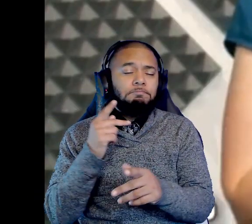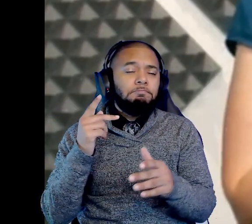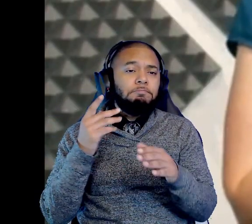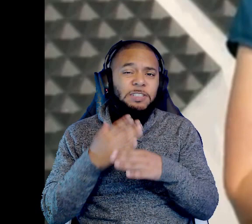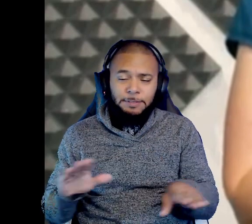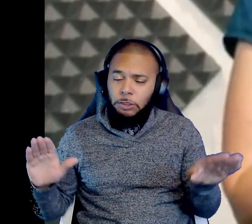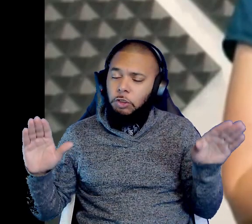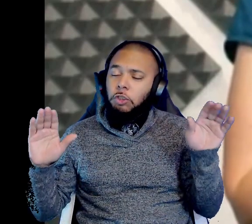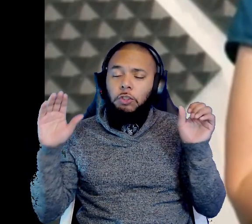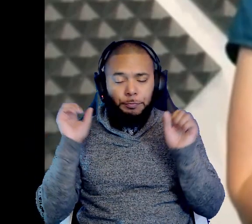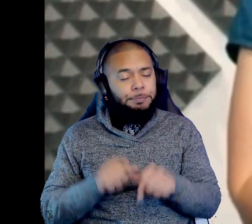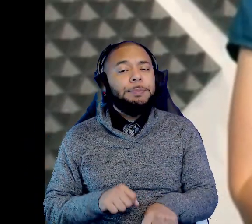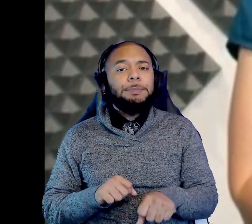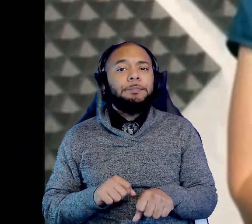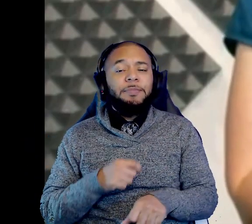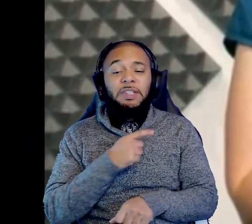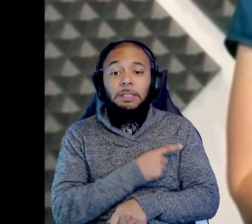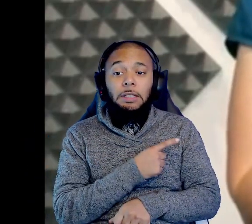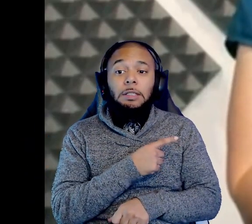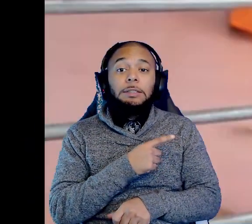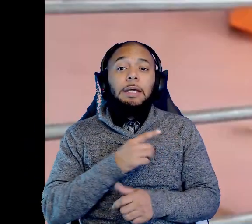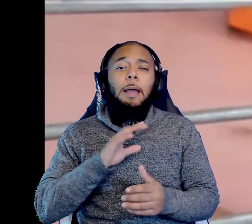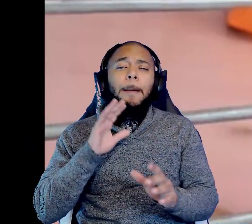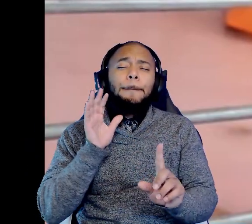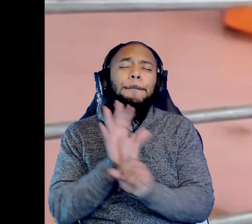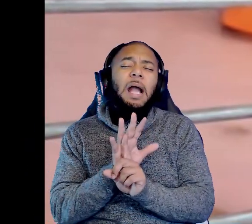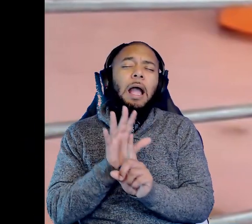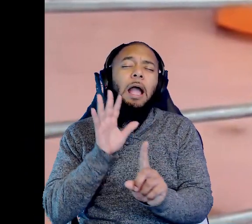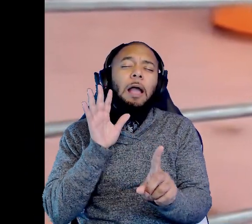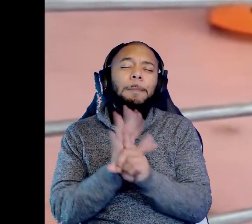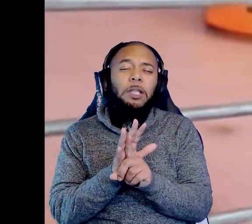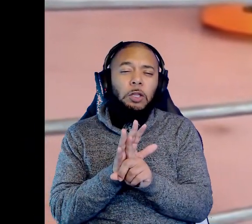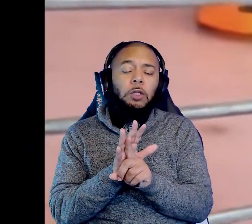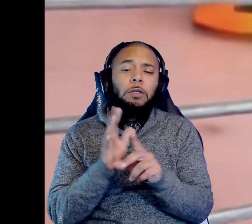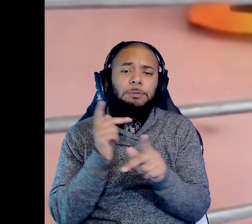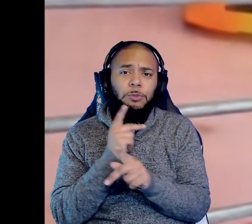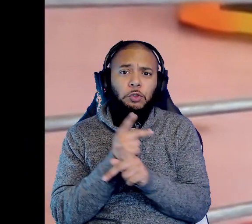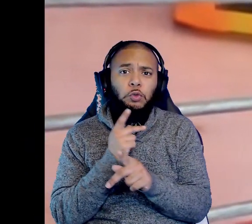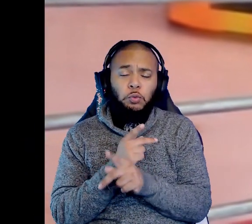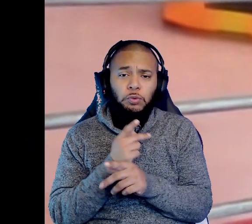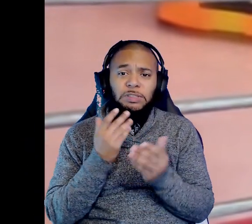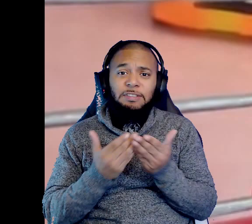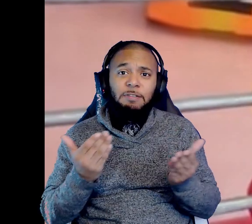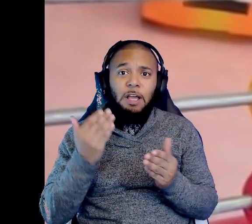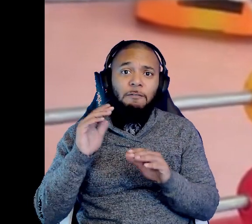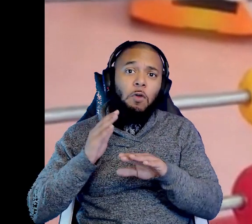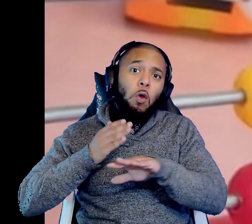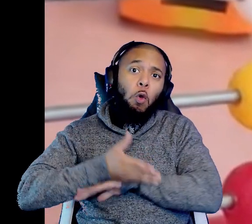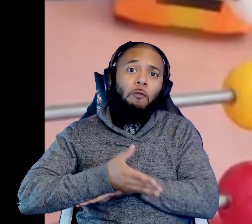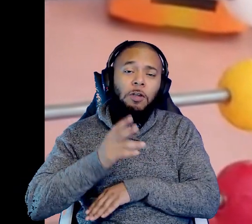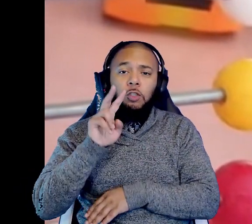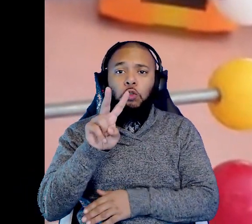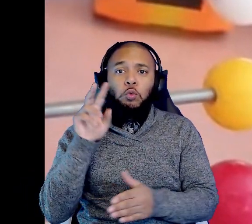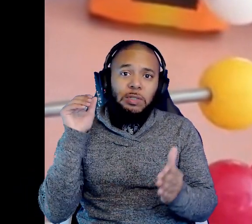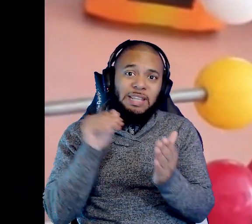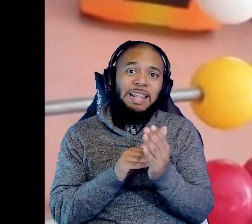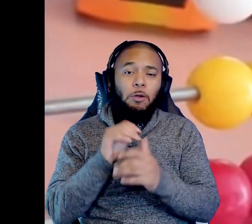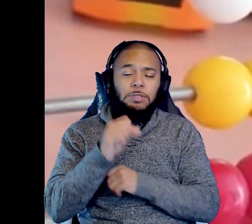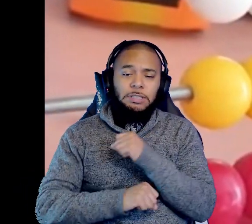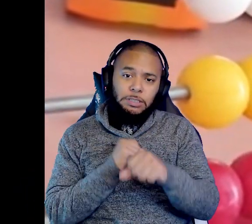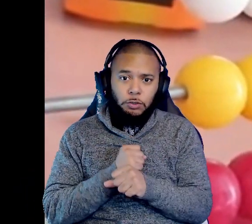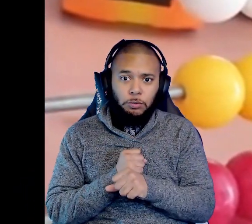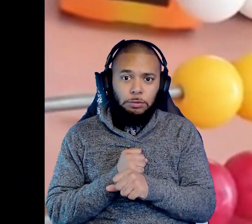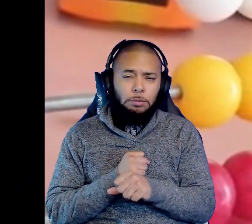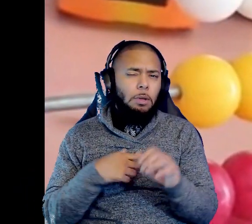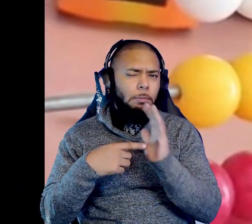well. And it was the most popular computing device for over 2,000 years. Now let me show you how